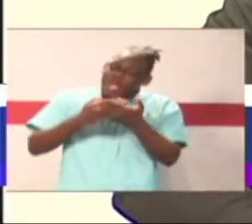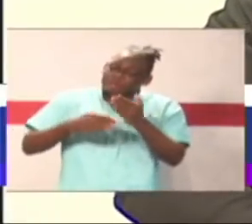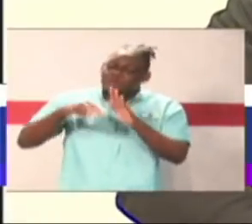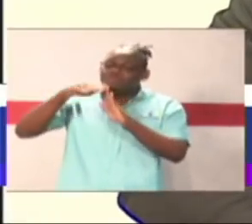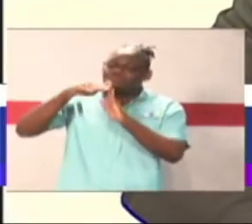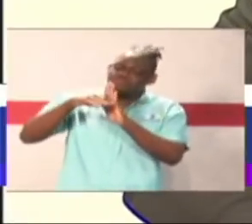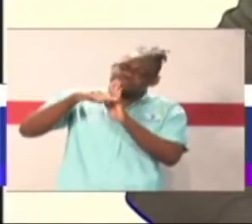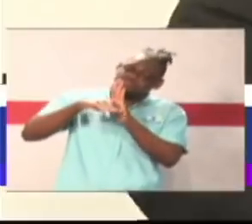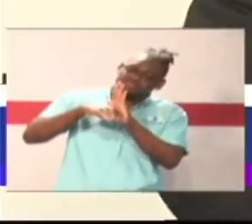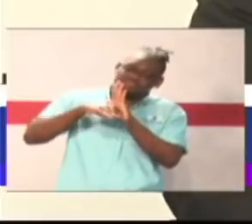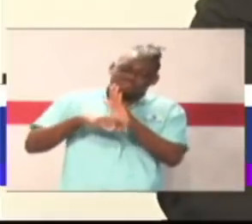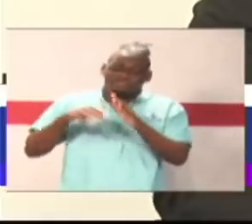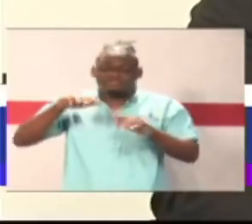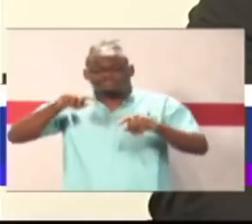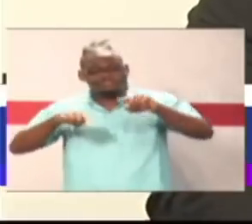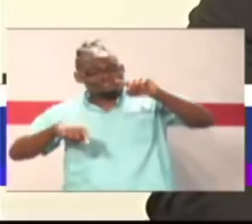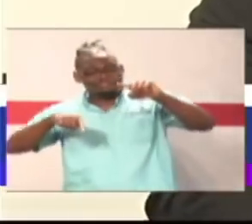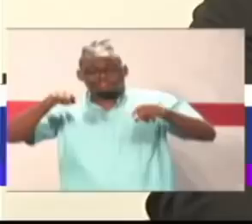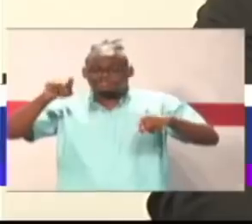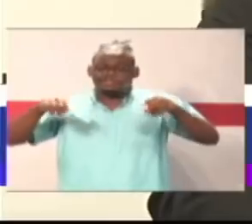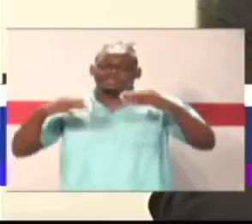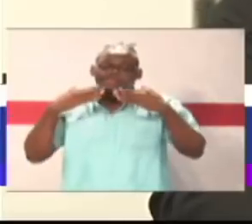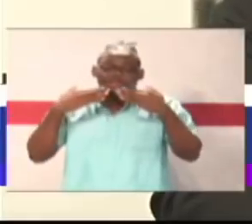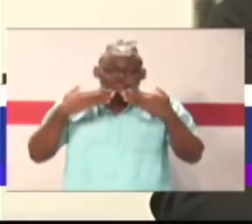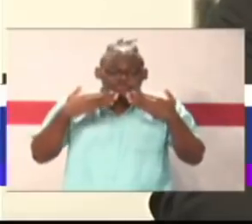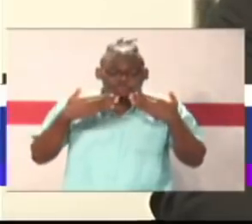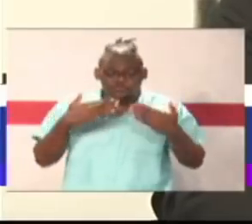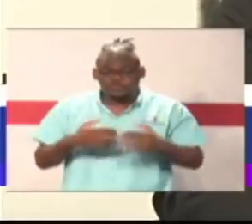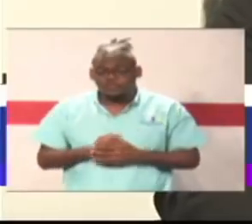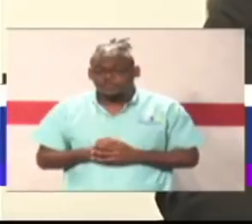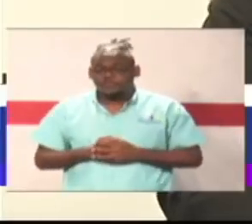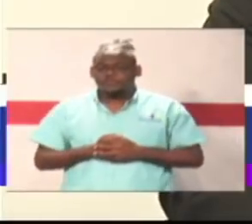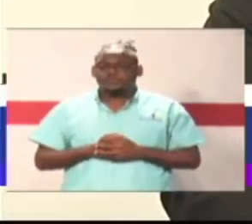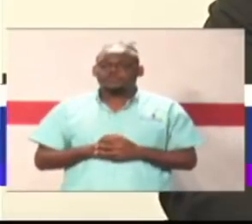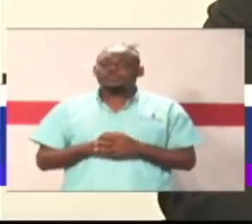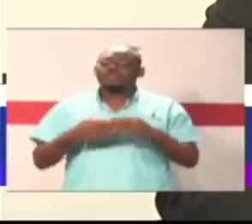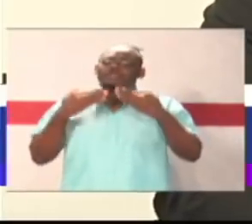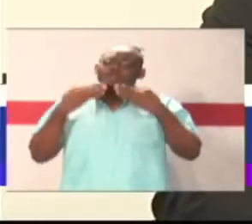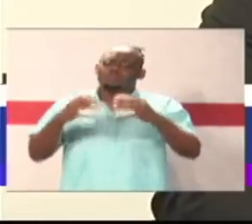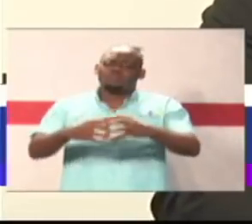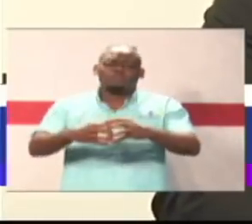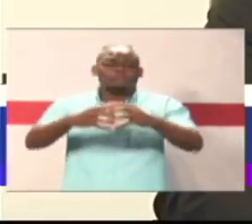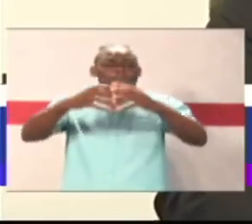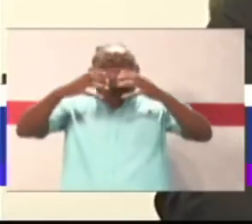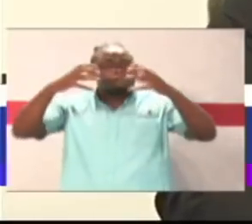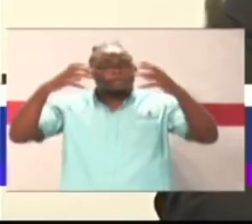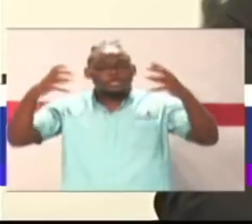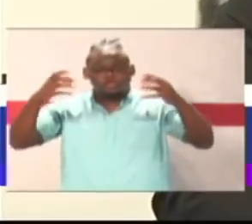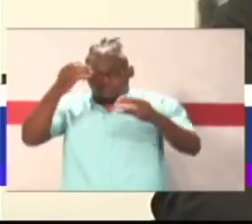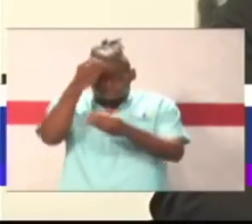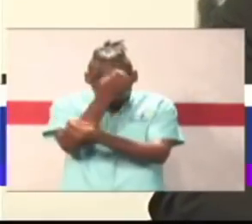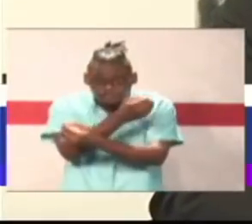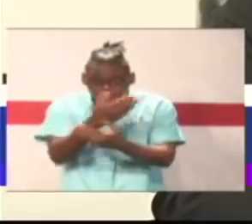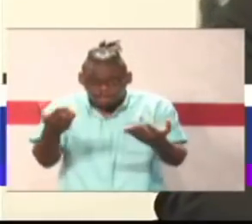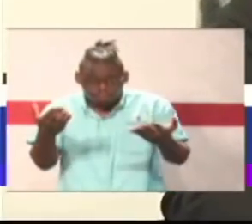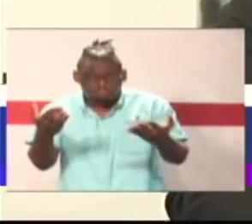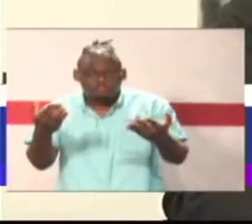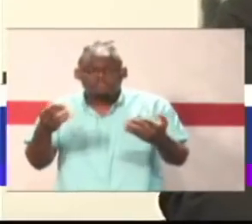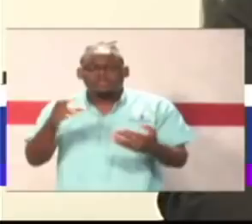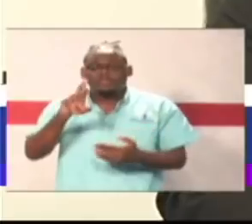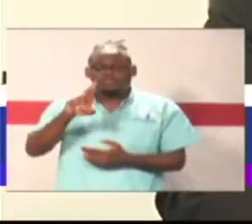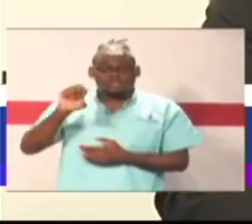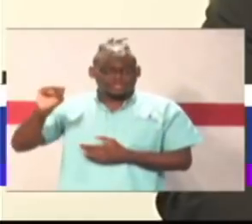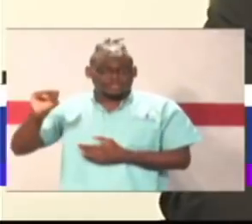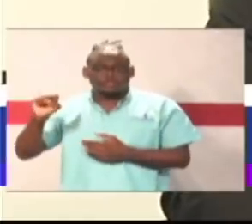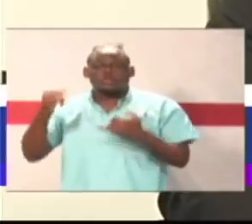Alexander. Thank you very much, Mr. Siram Singh. And I now hand you over to the Honorable Minister, who will update the